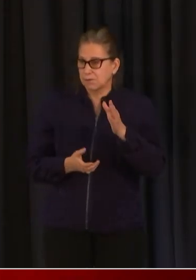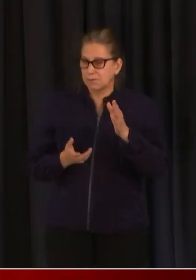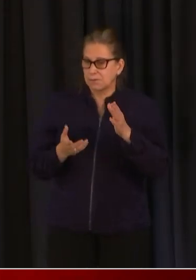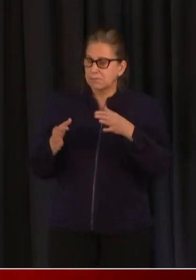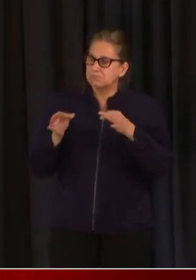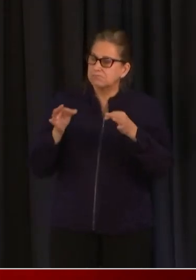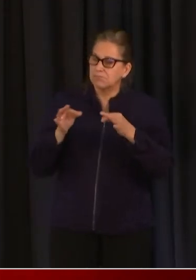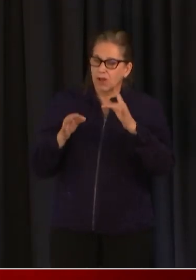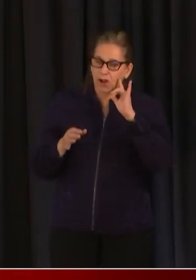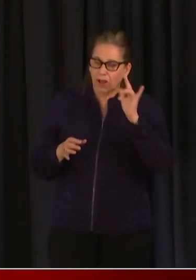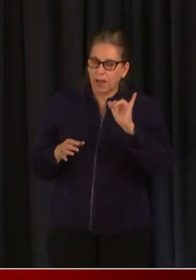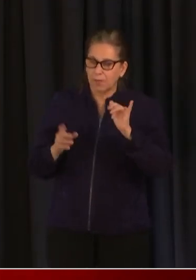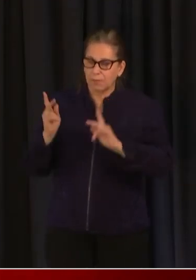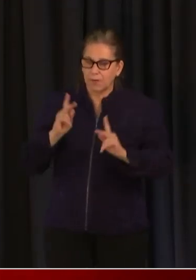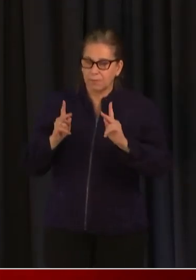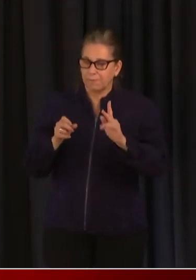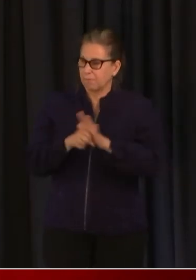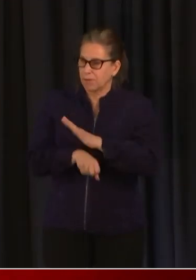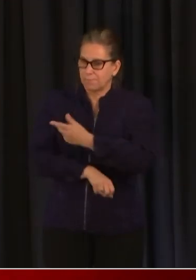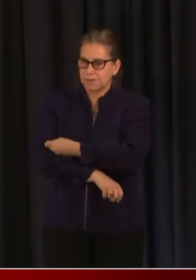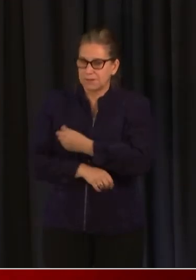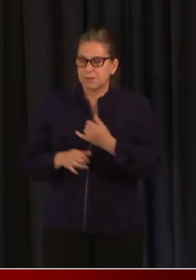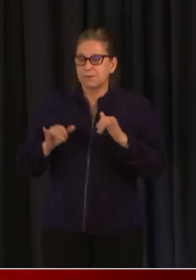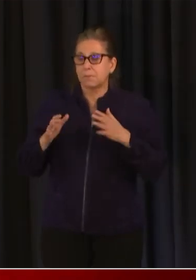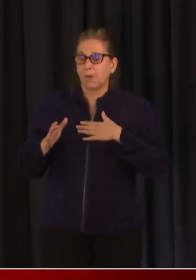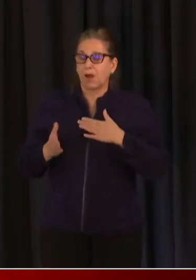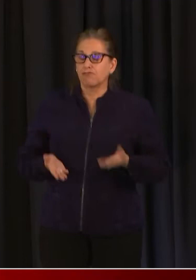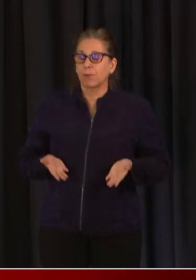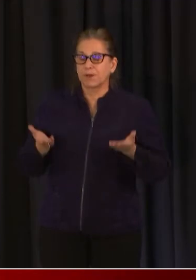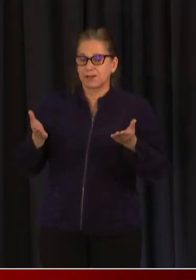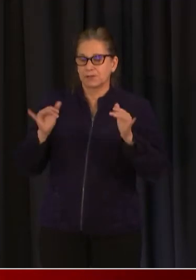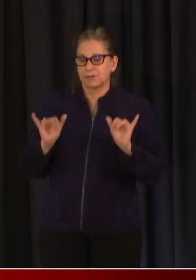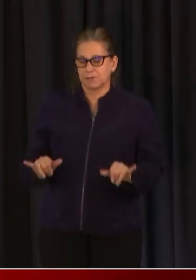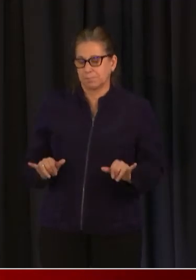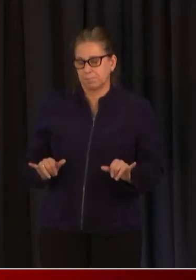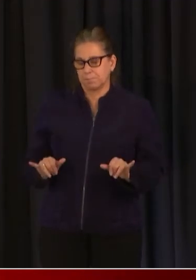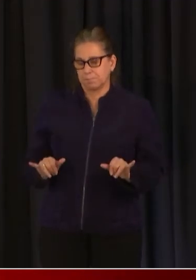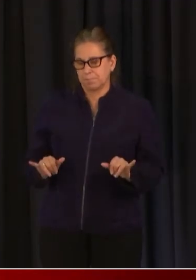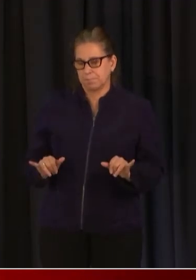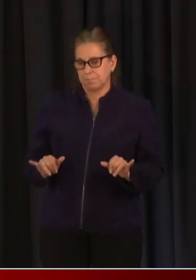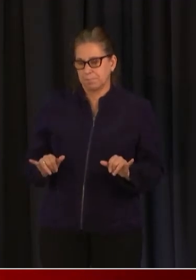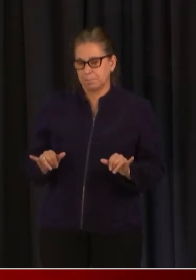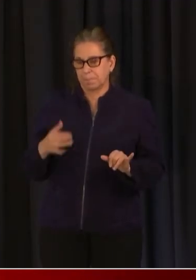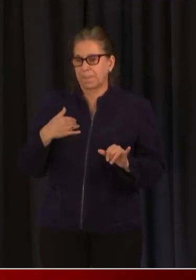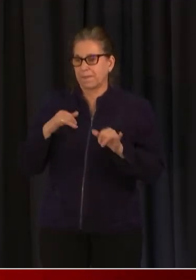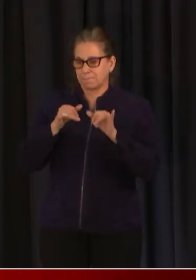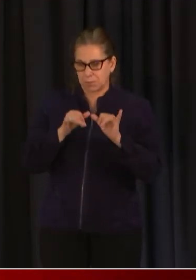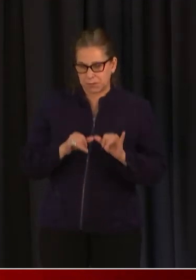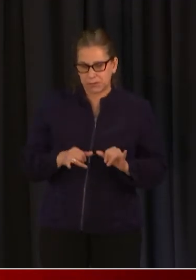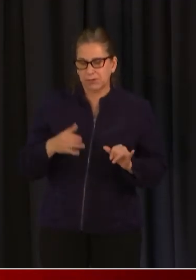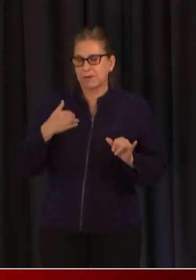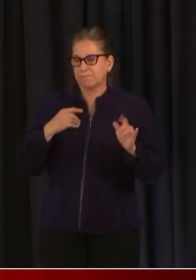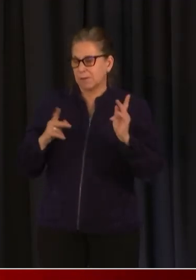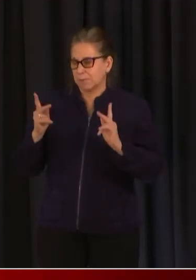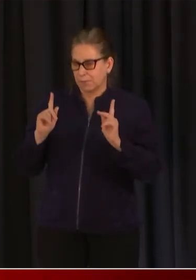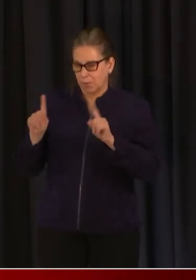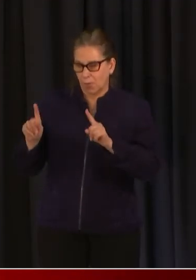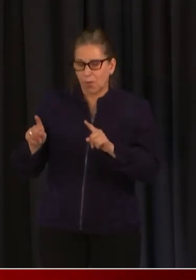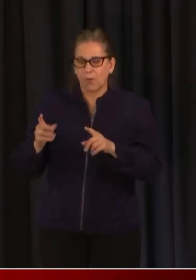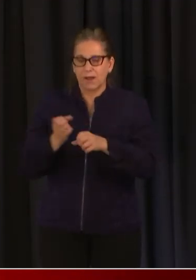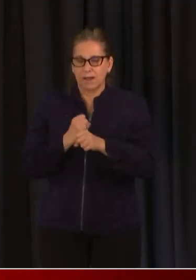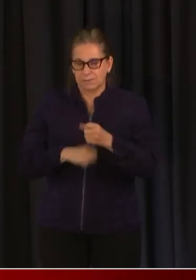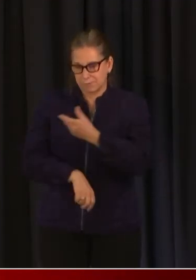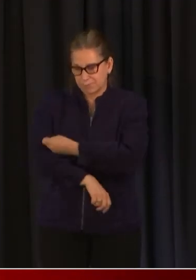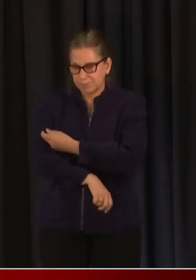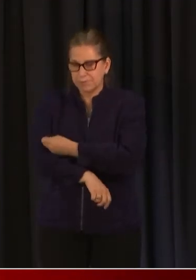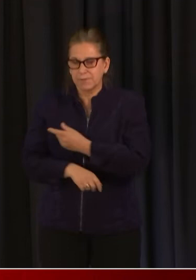vaccinated individuals can do, the recommendations are that we still need to have measures and mitigation strategies and restrictions